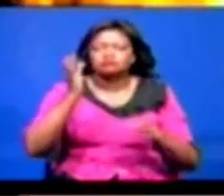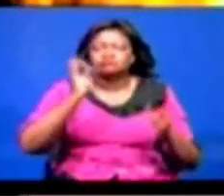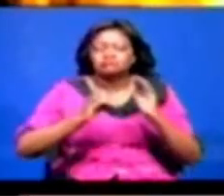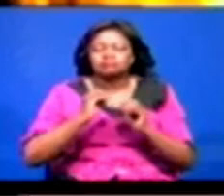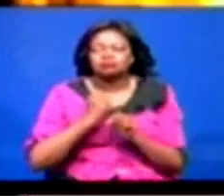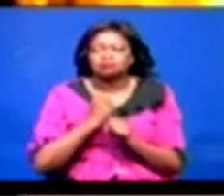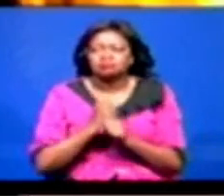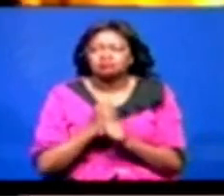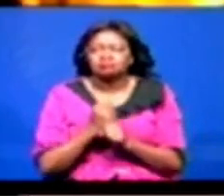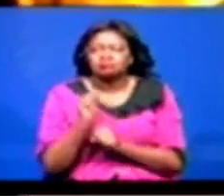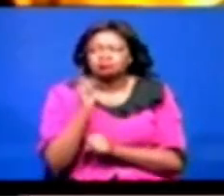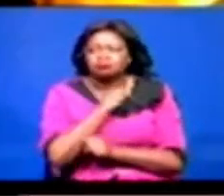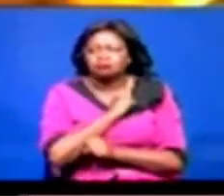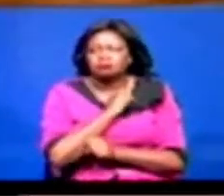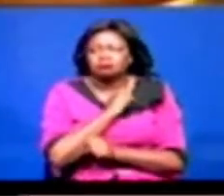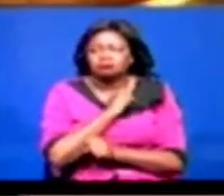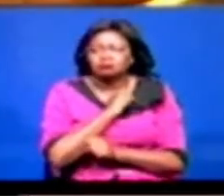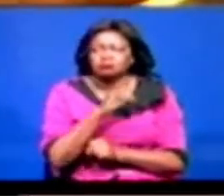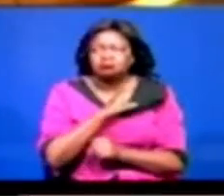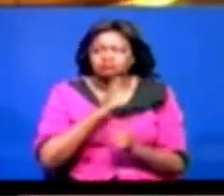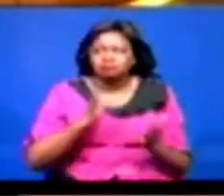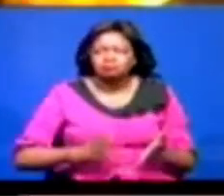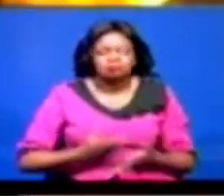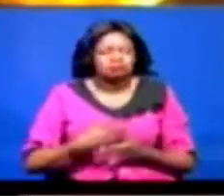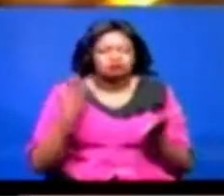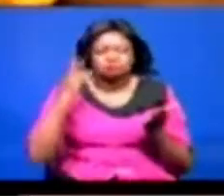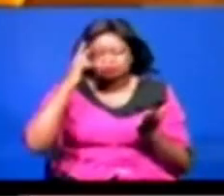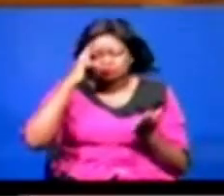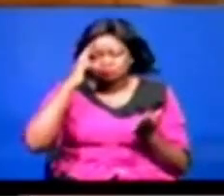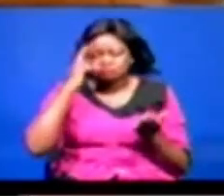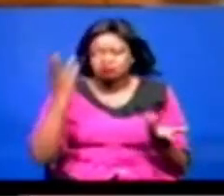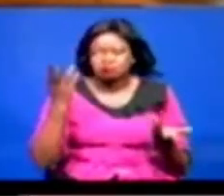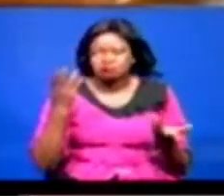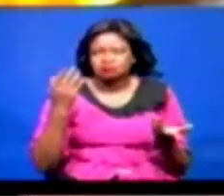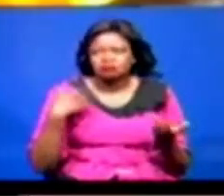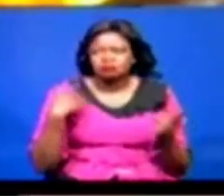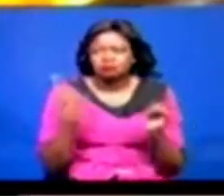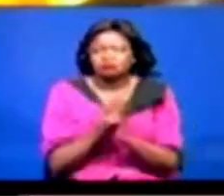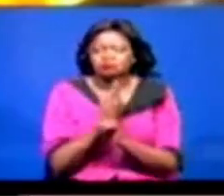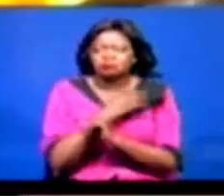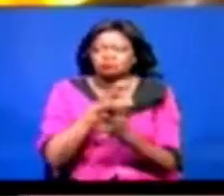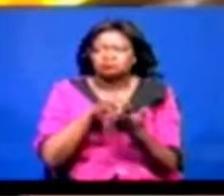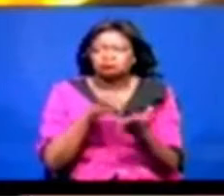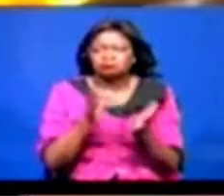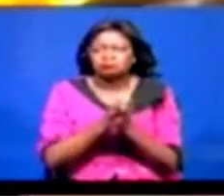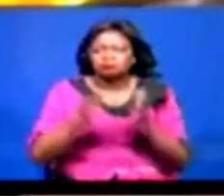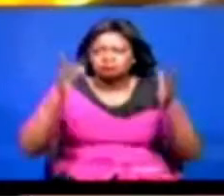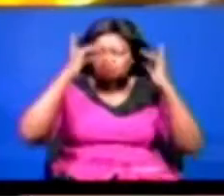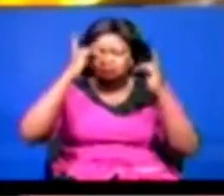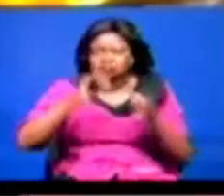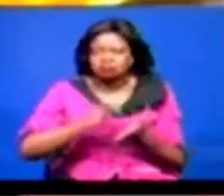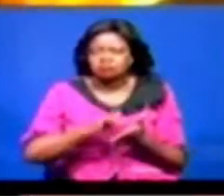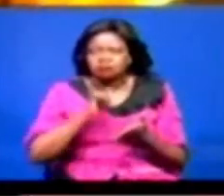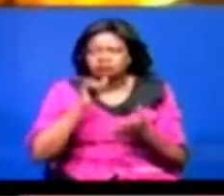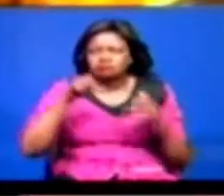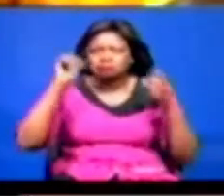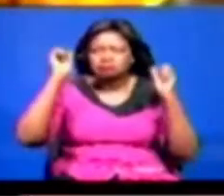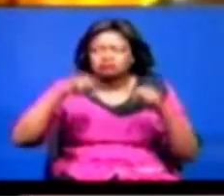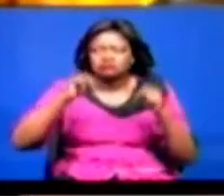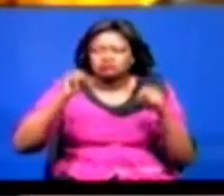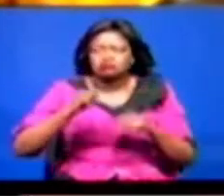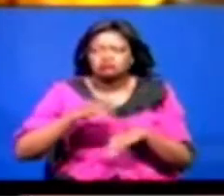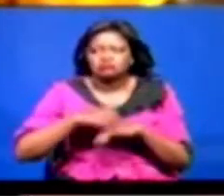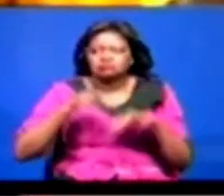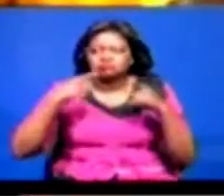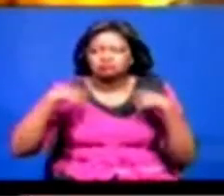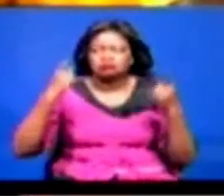and completed, commissioners for whatever reason take different positions and decide that they are not agreed on the declaration